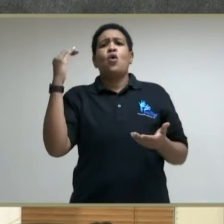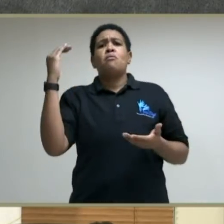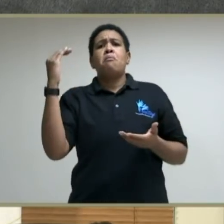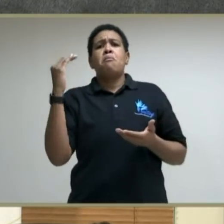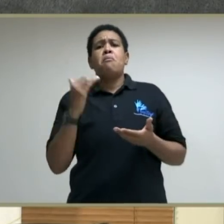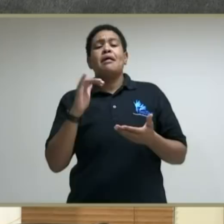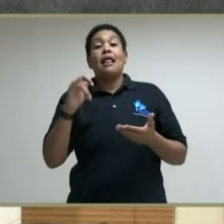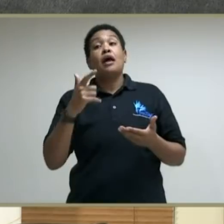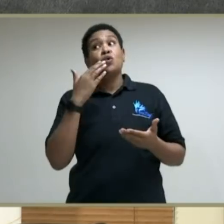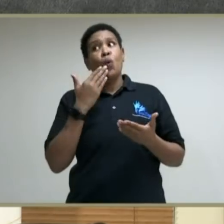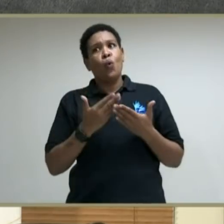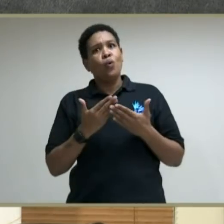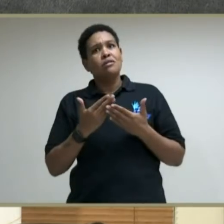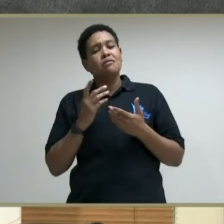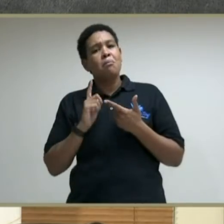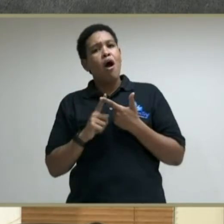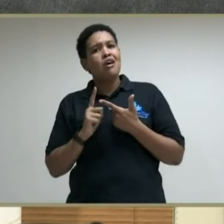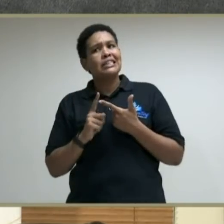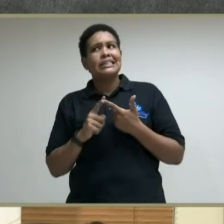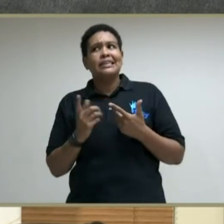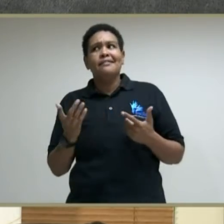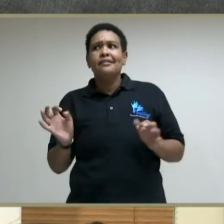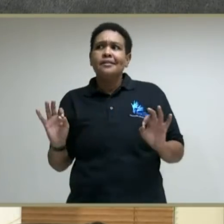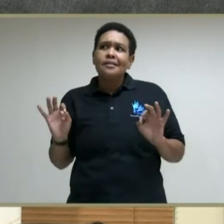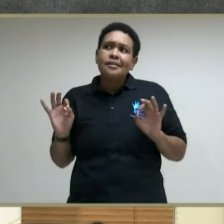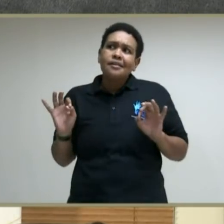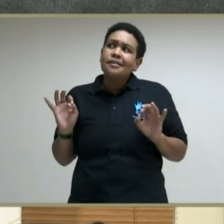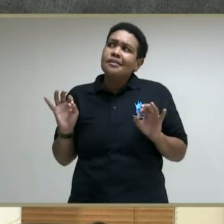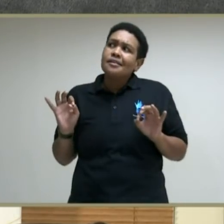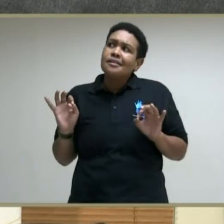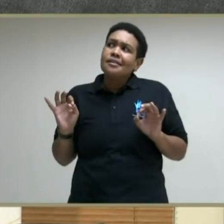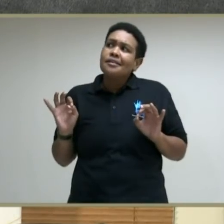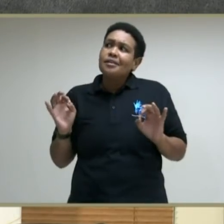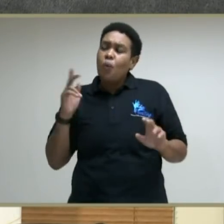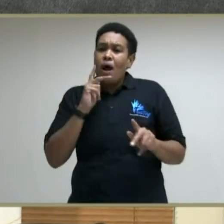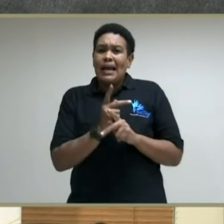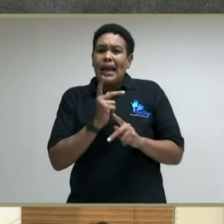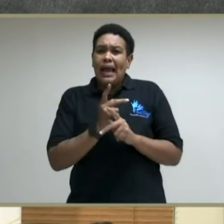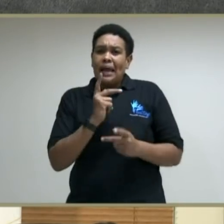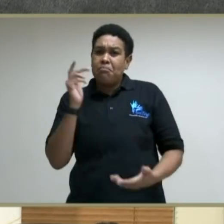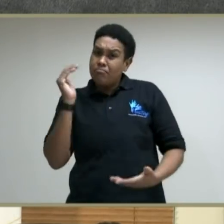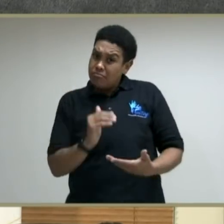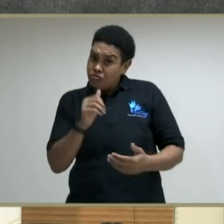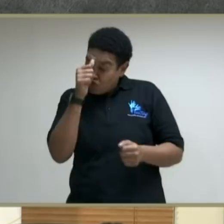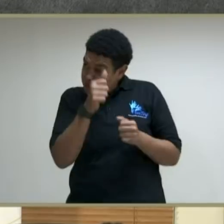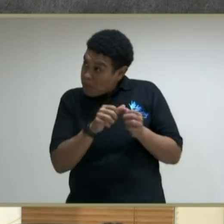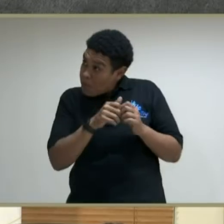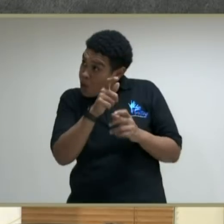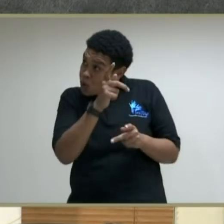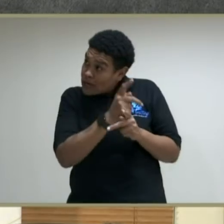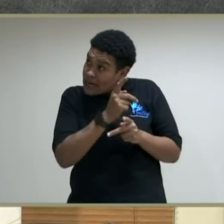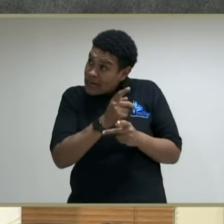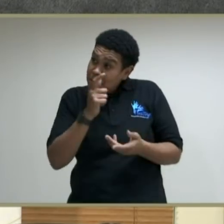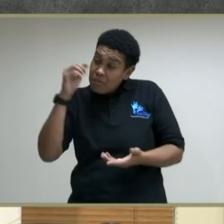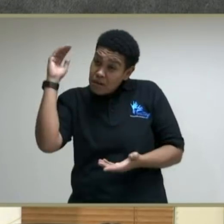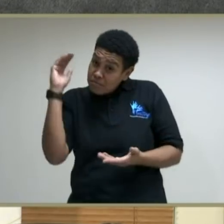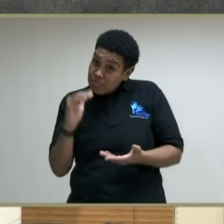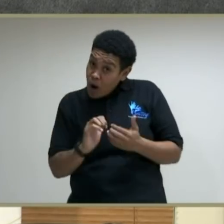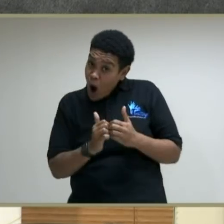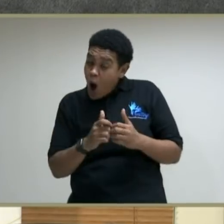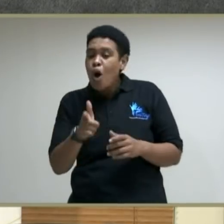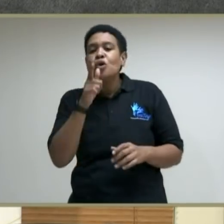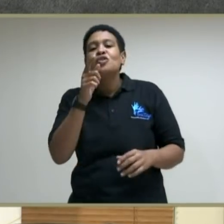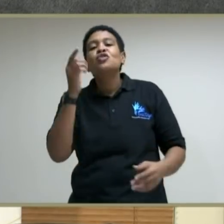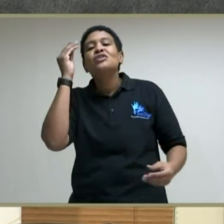that is a very positive trend, and this is something that we want to keep down. Remember, how you keep this down is